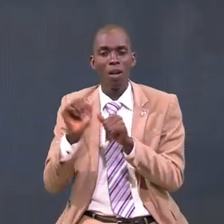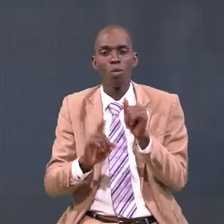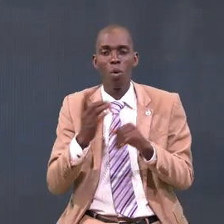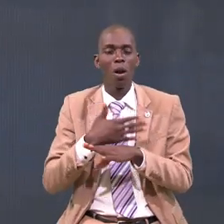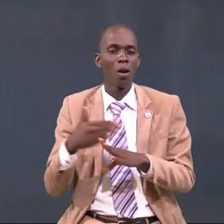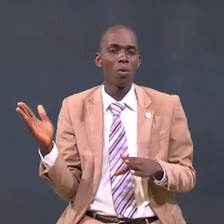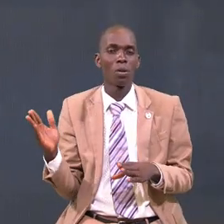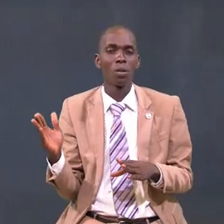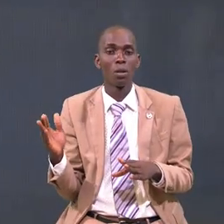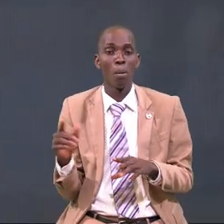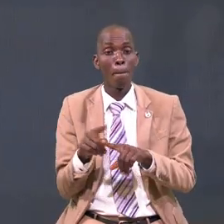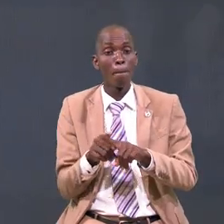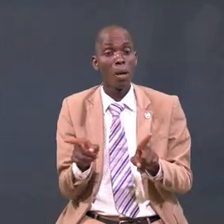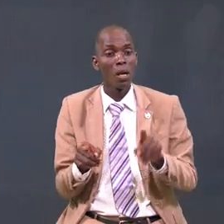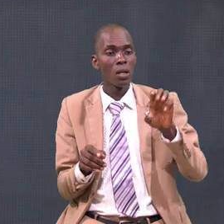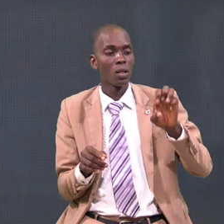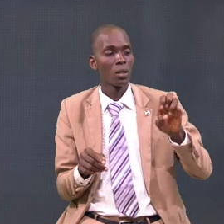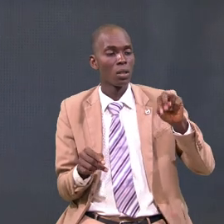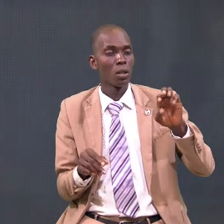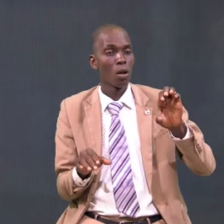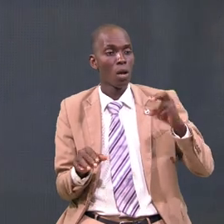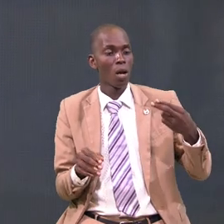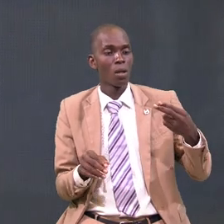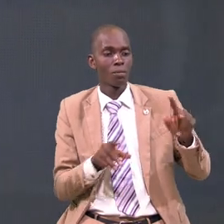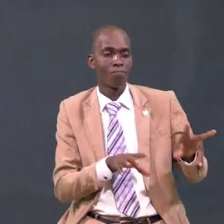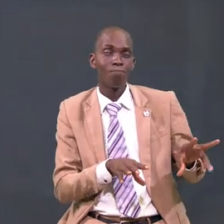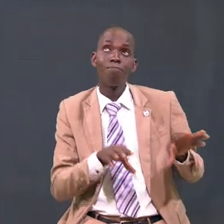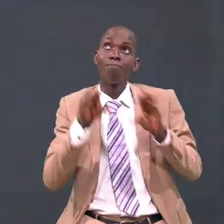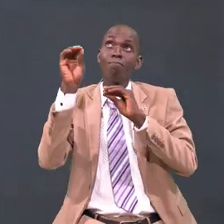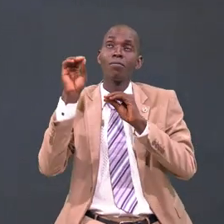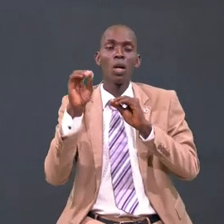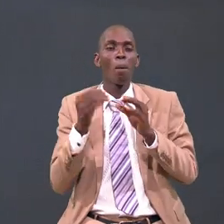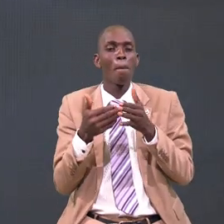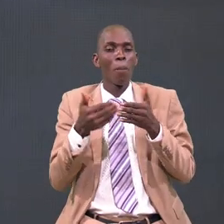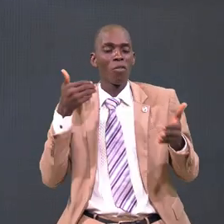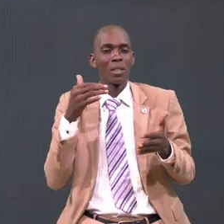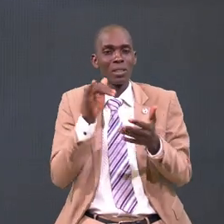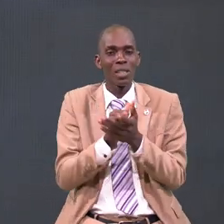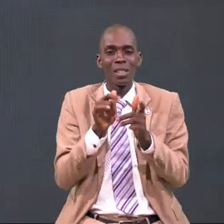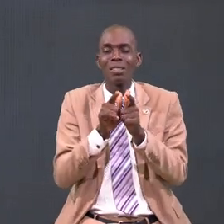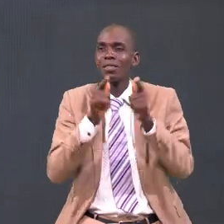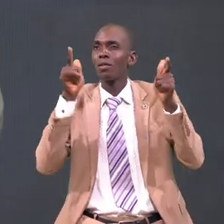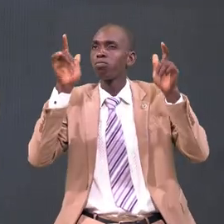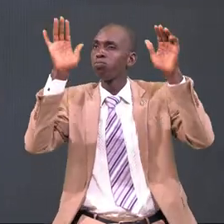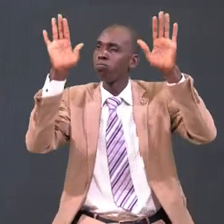But Enoch was translated before that great tribulation of their